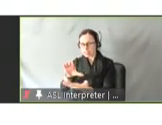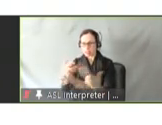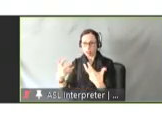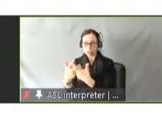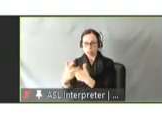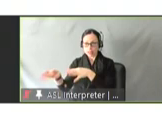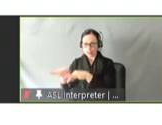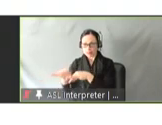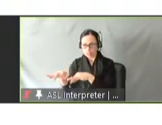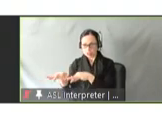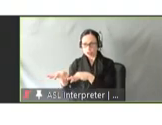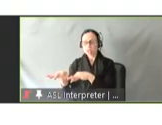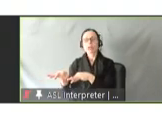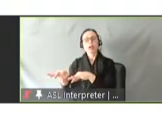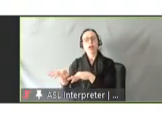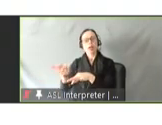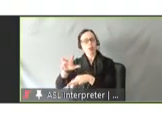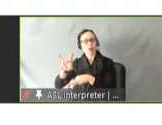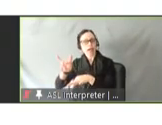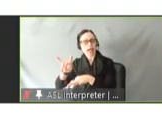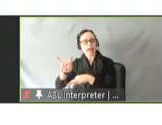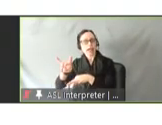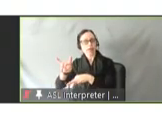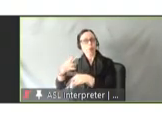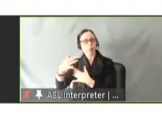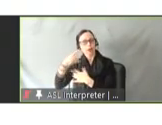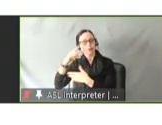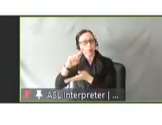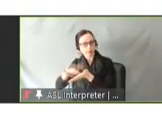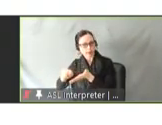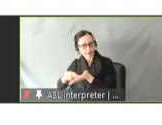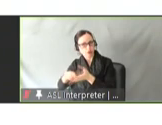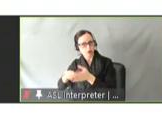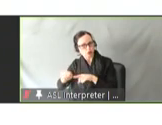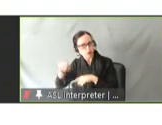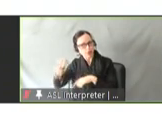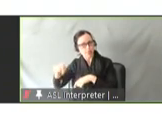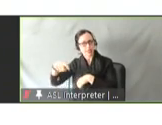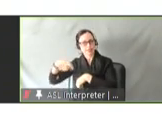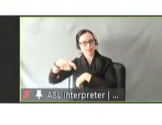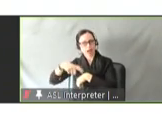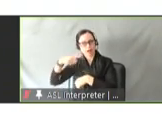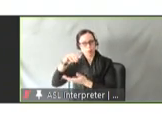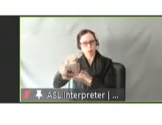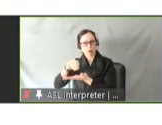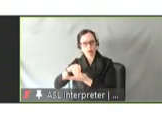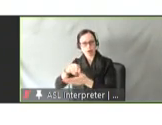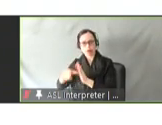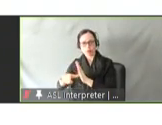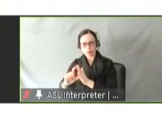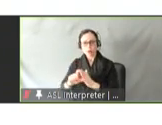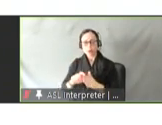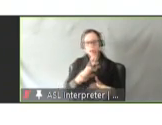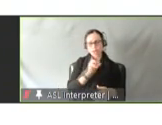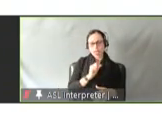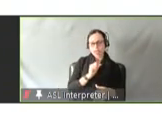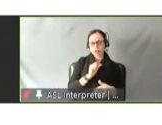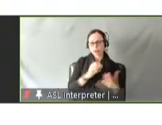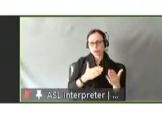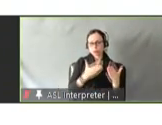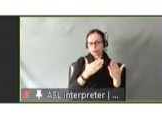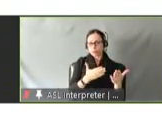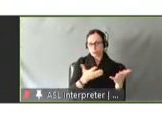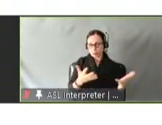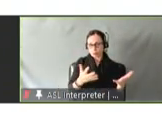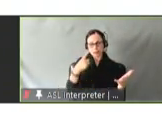investigation at the time of the data lock on this review. And the age distribution reflected the booster dose recommendations.